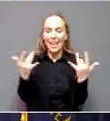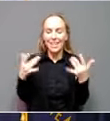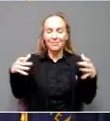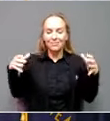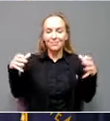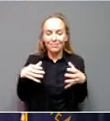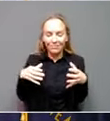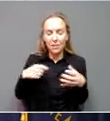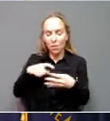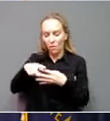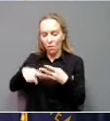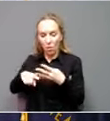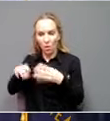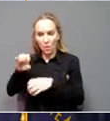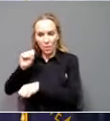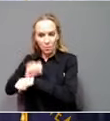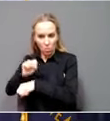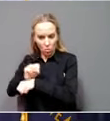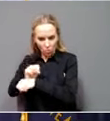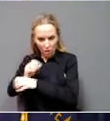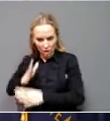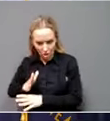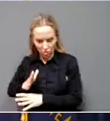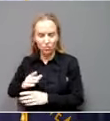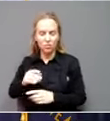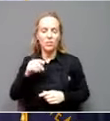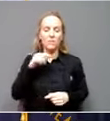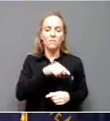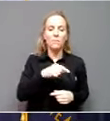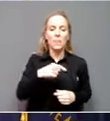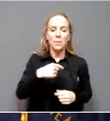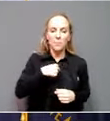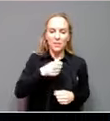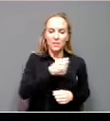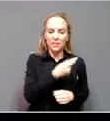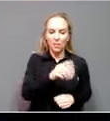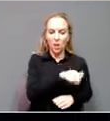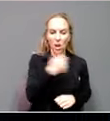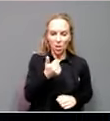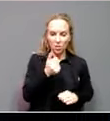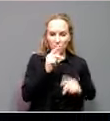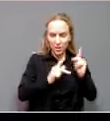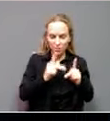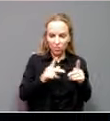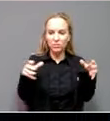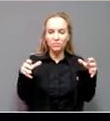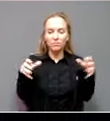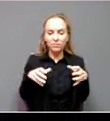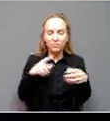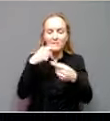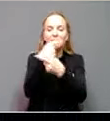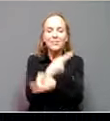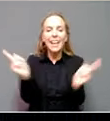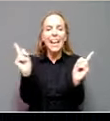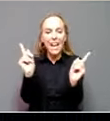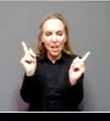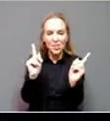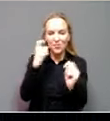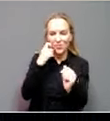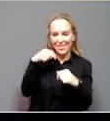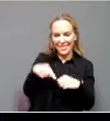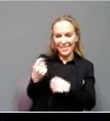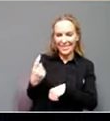employers, Evolve 502, a large group to announce, as well as some of our pastors and